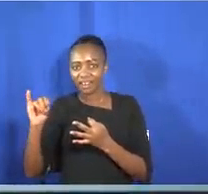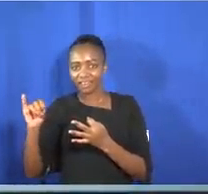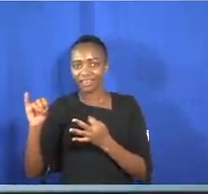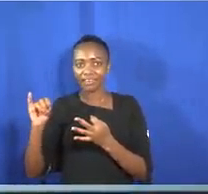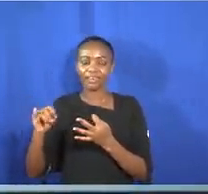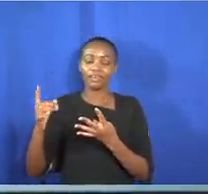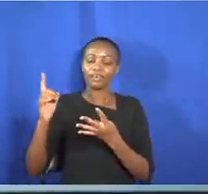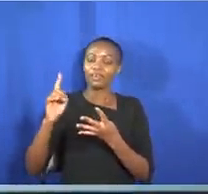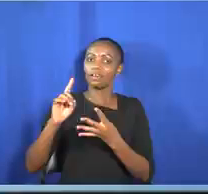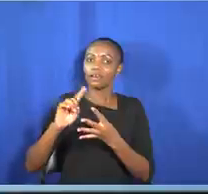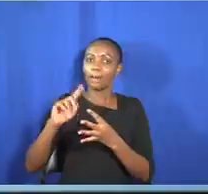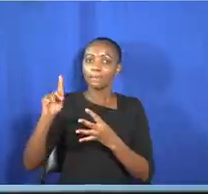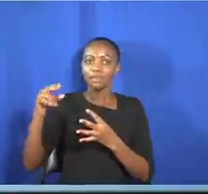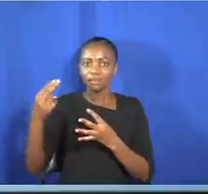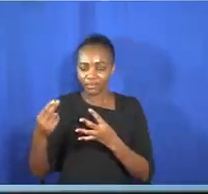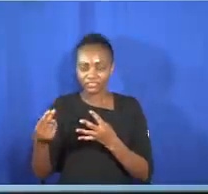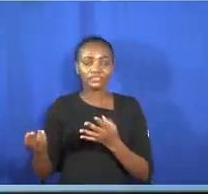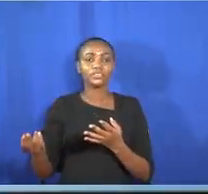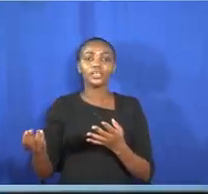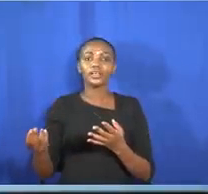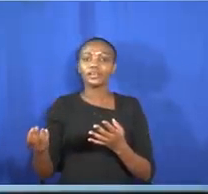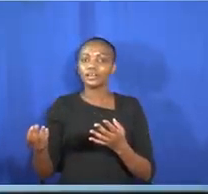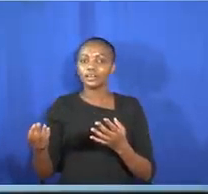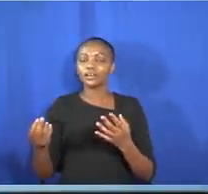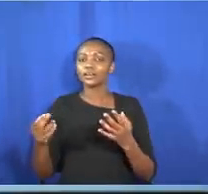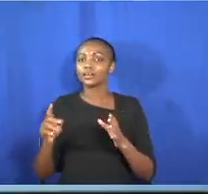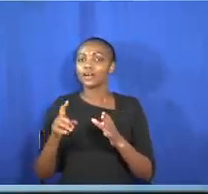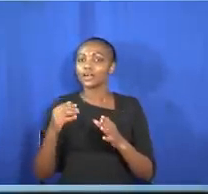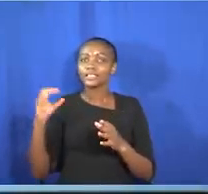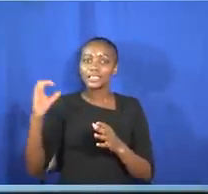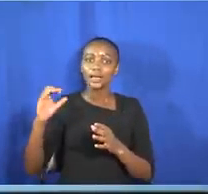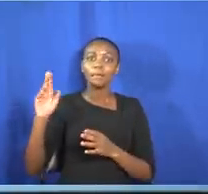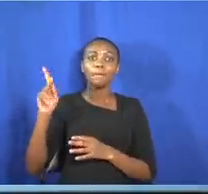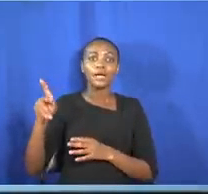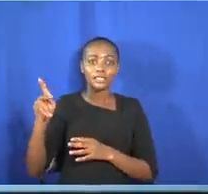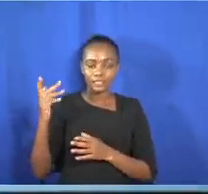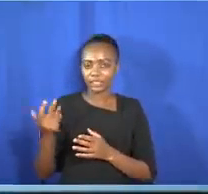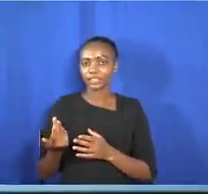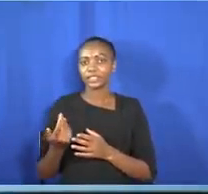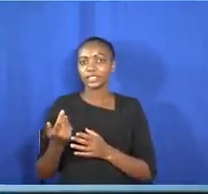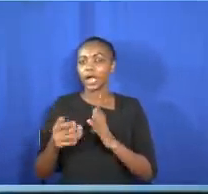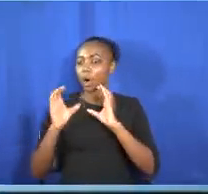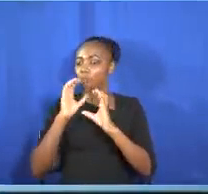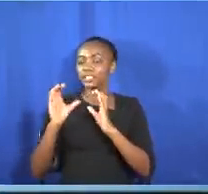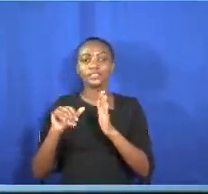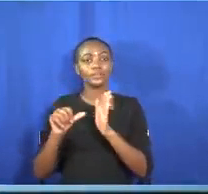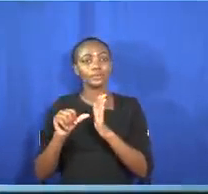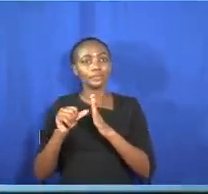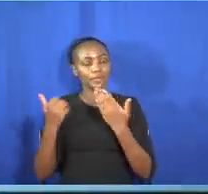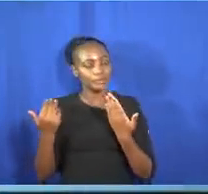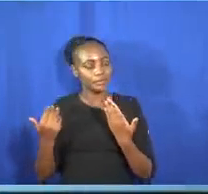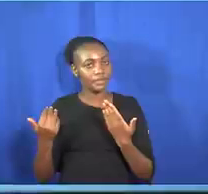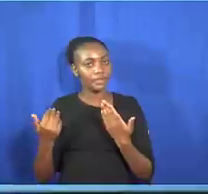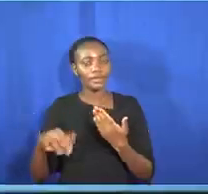the HI, hearing impaired, the PH. Then we have those with cerebral palsy, those